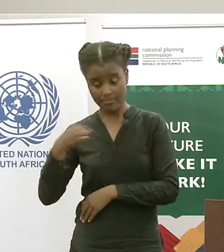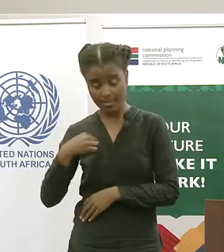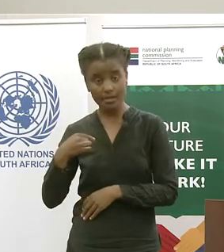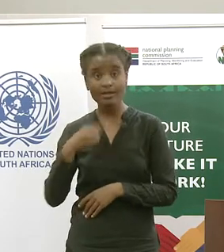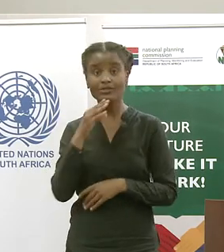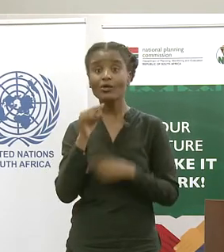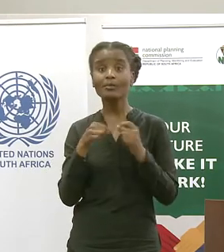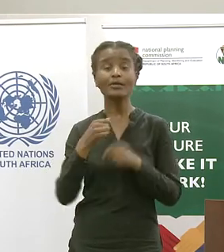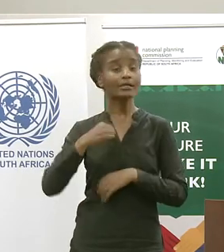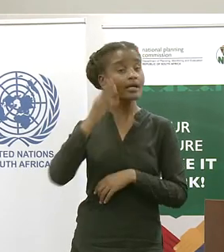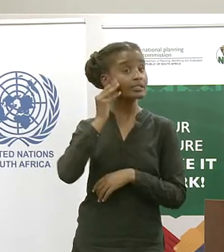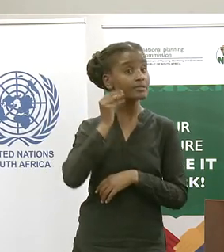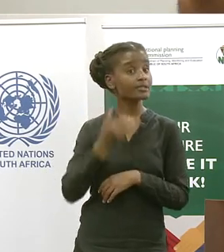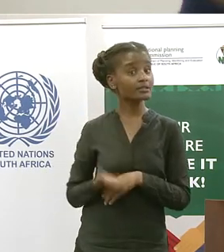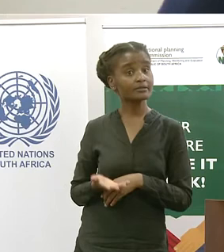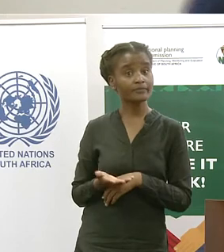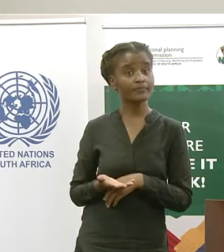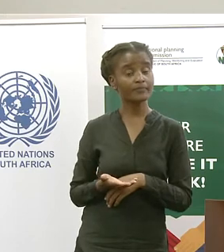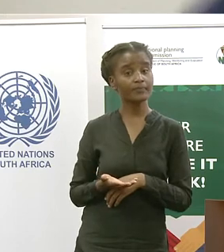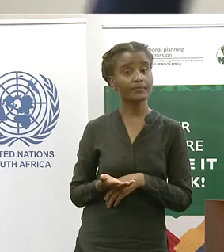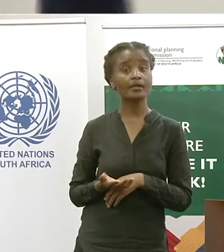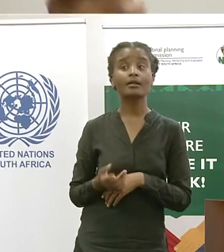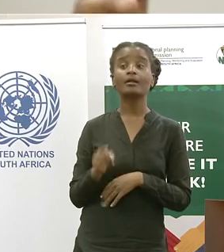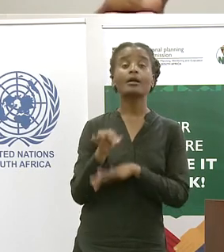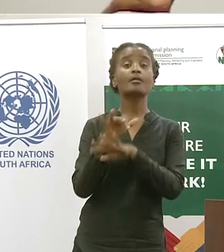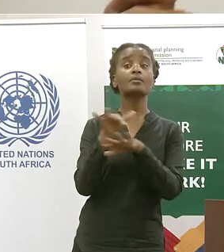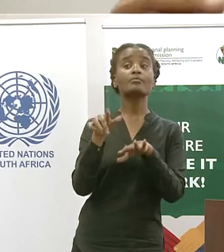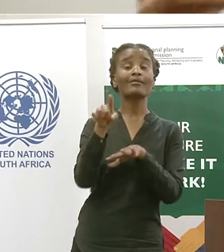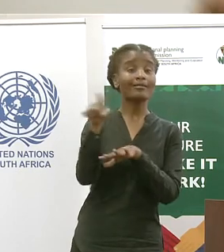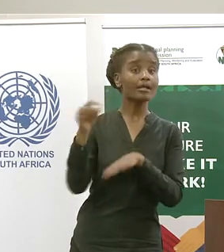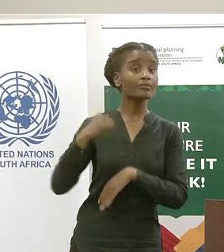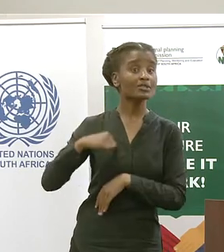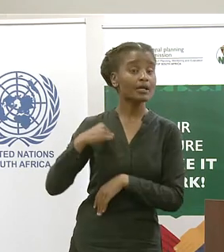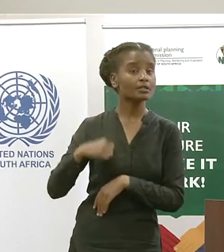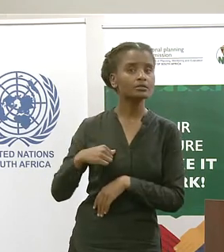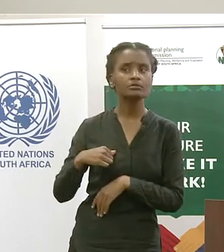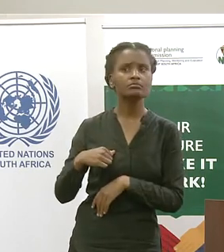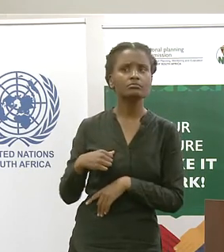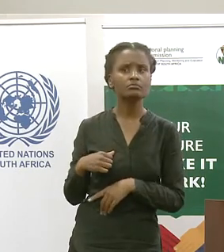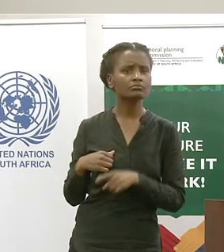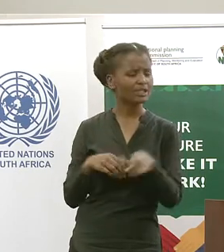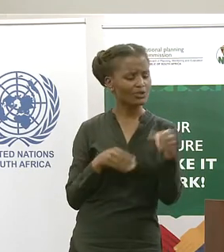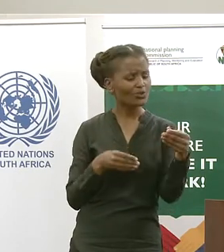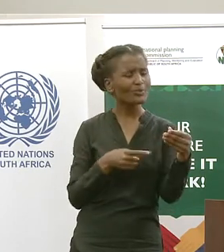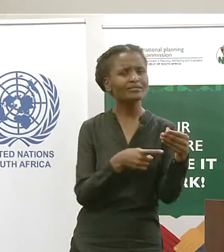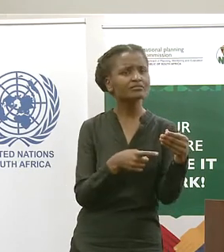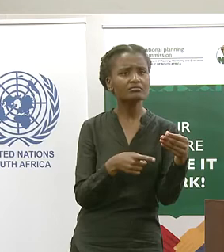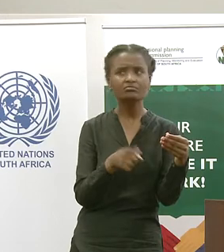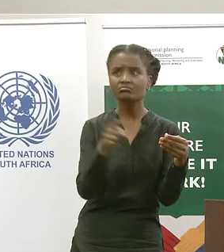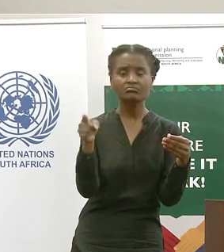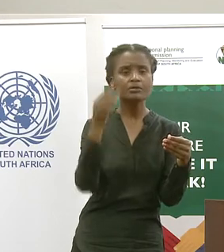here, is that the people in power there, they don't know these documents.